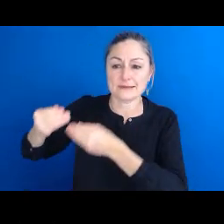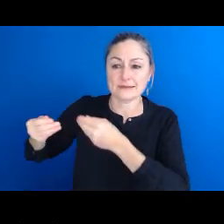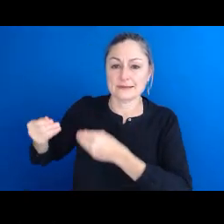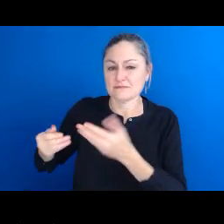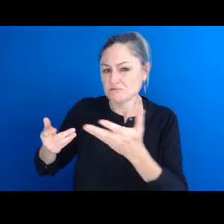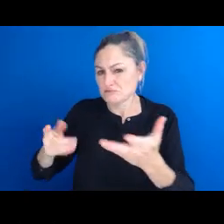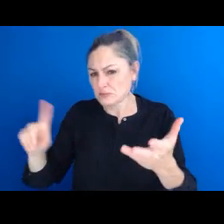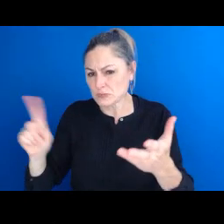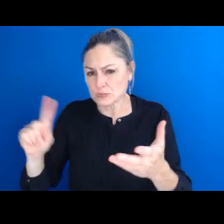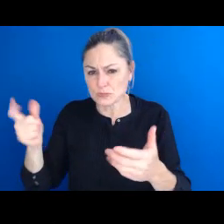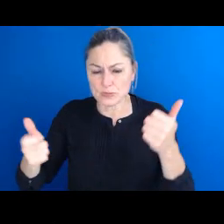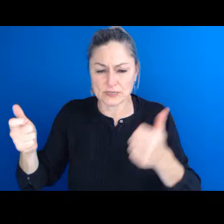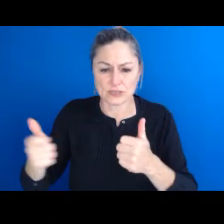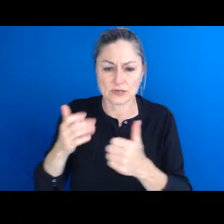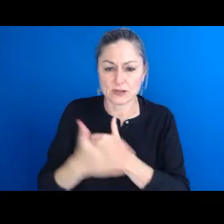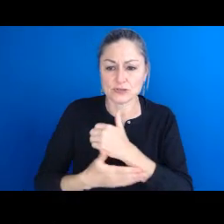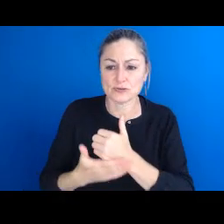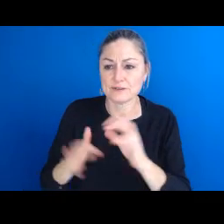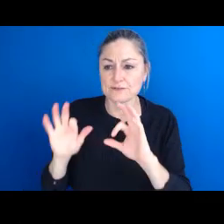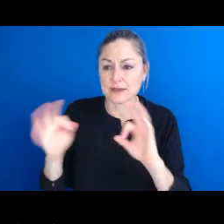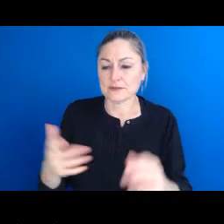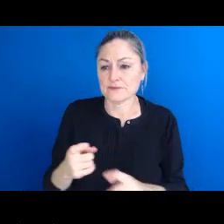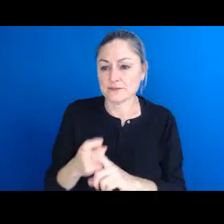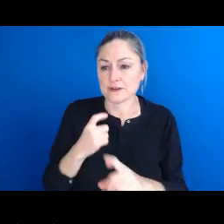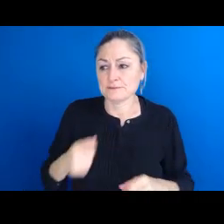family may have come from.